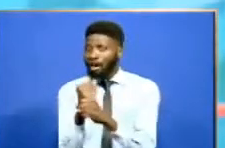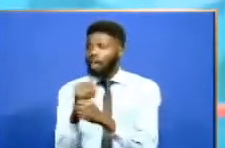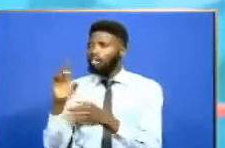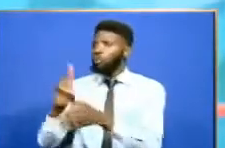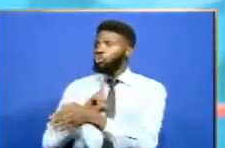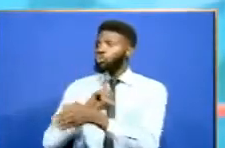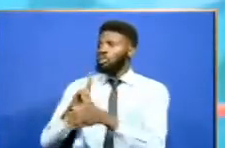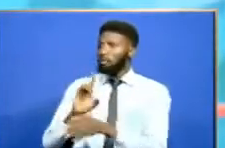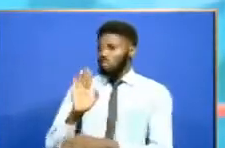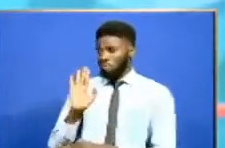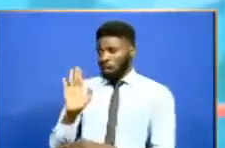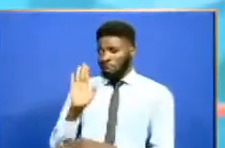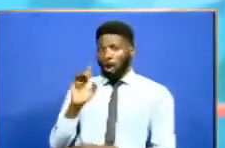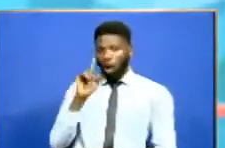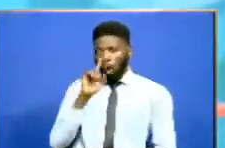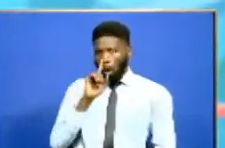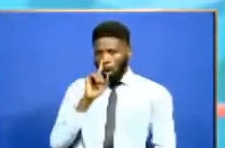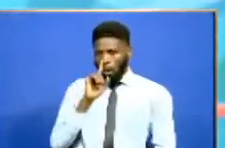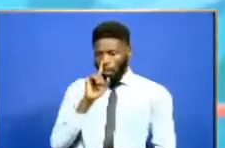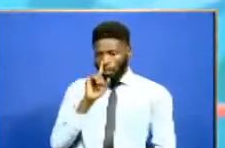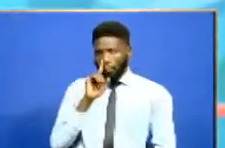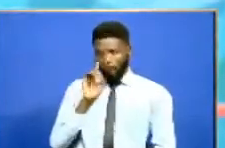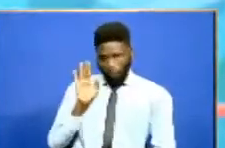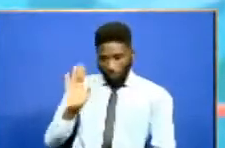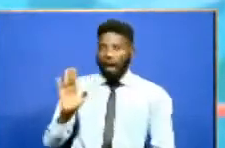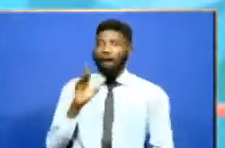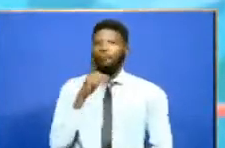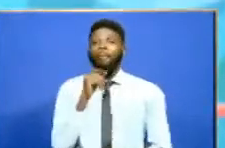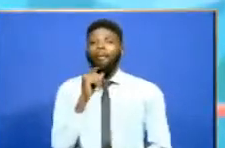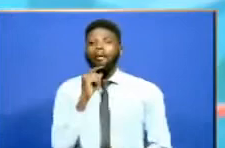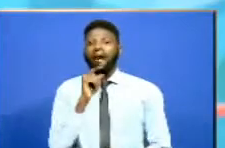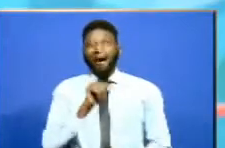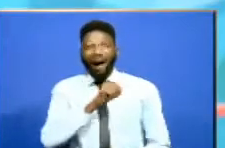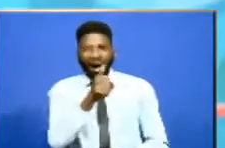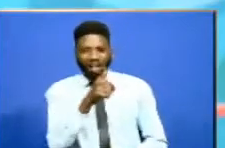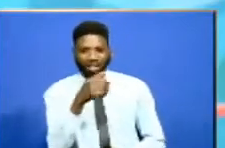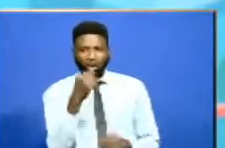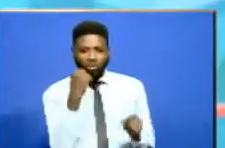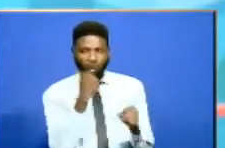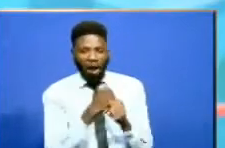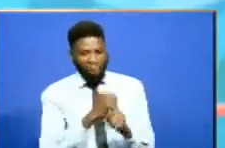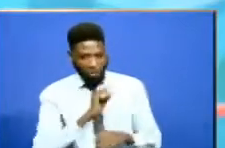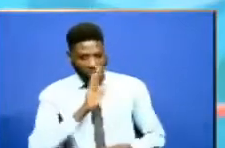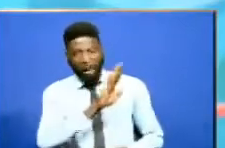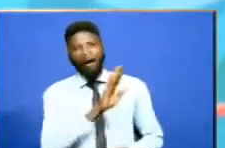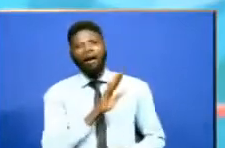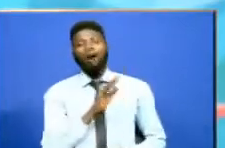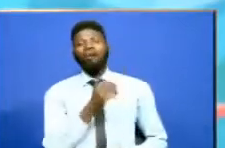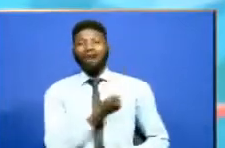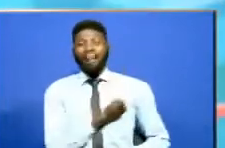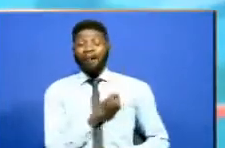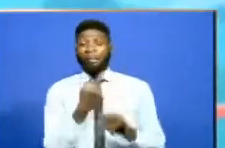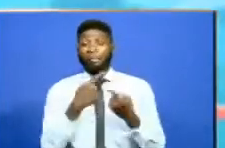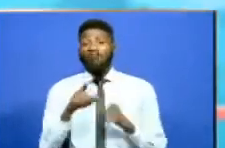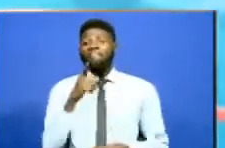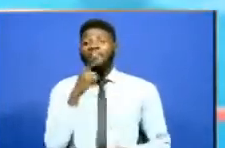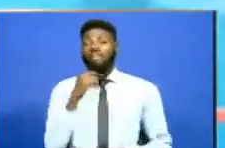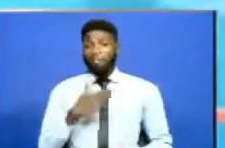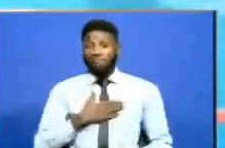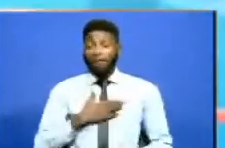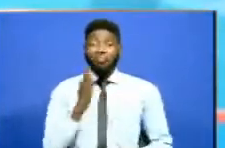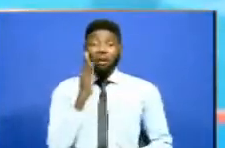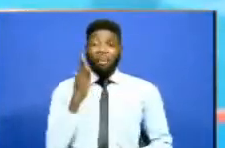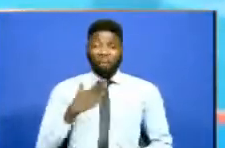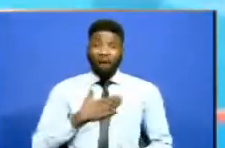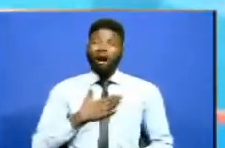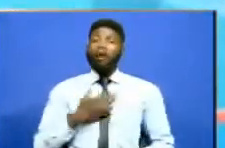home level, secluded for the male and for the female. But my father and mother made us do everything. If it was a matter of